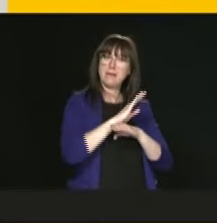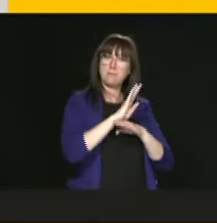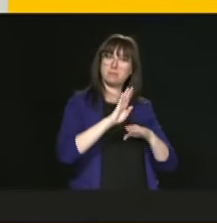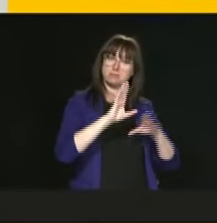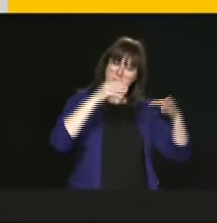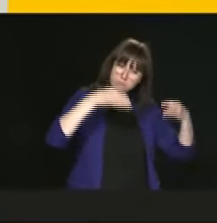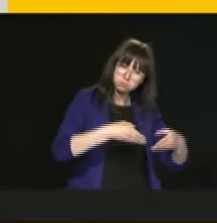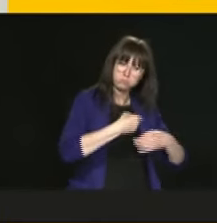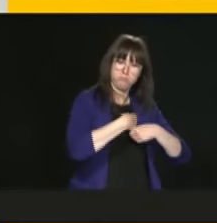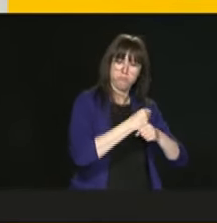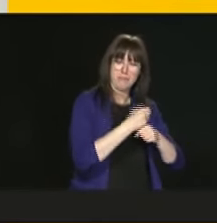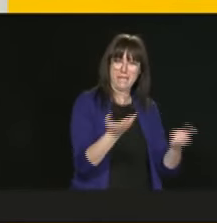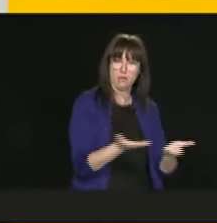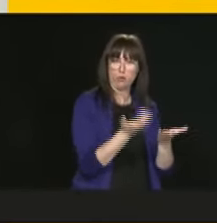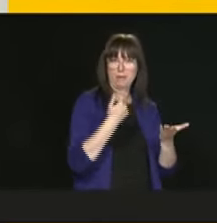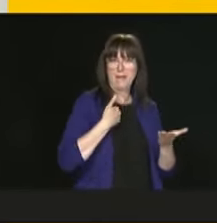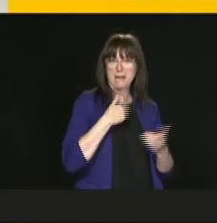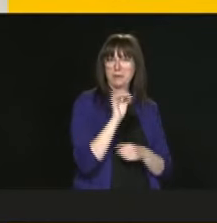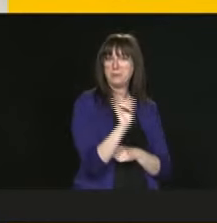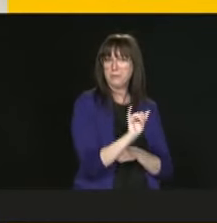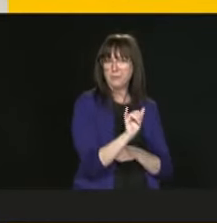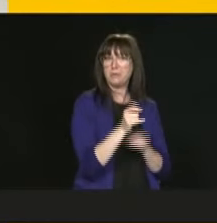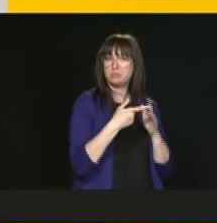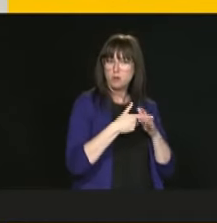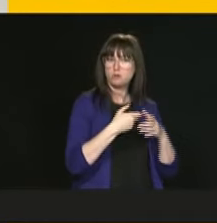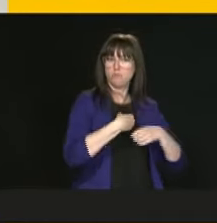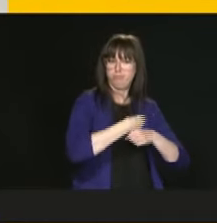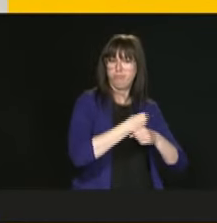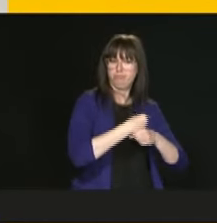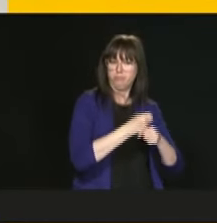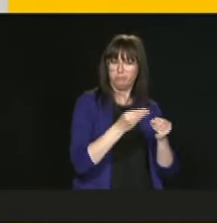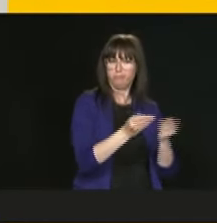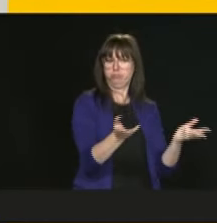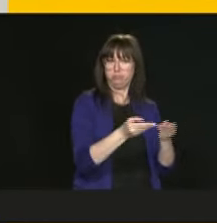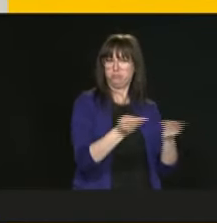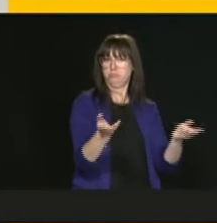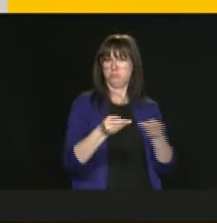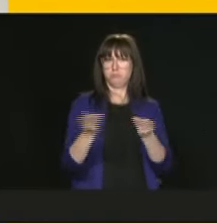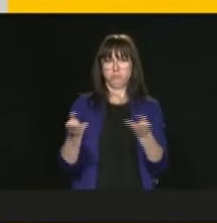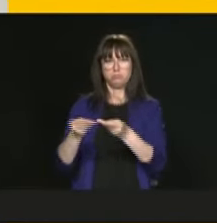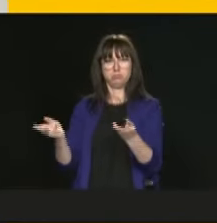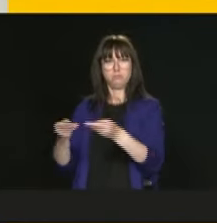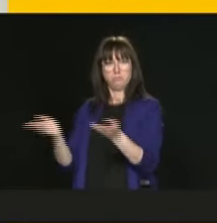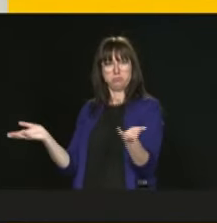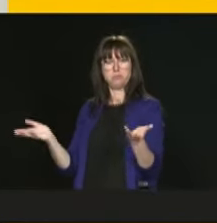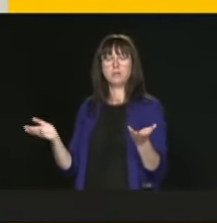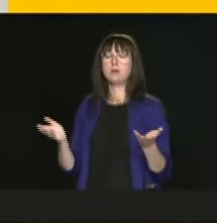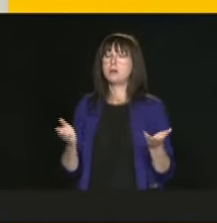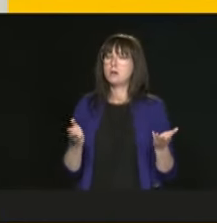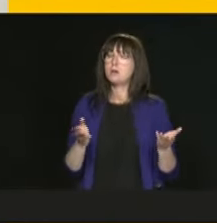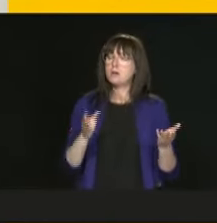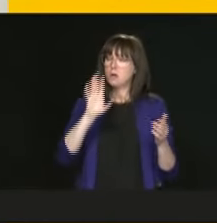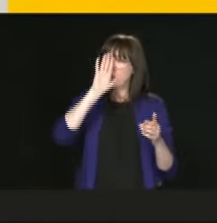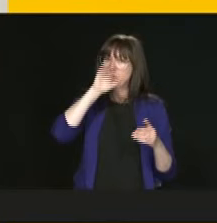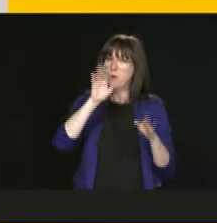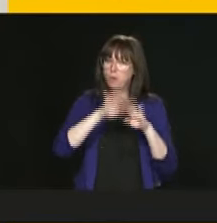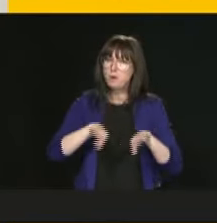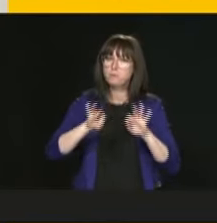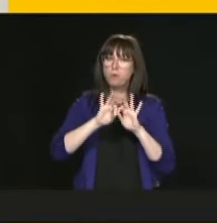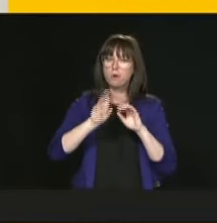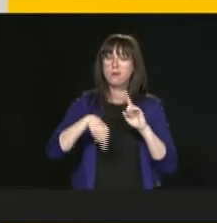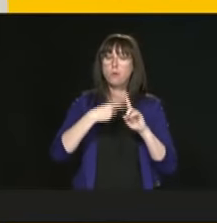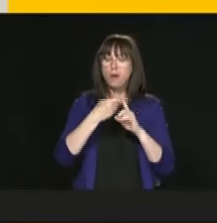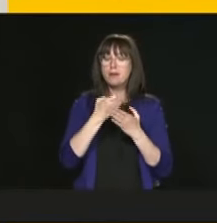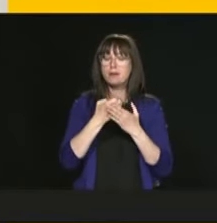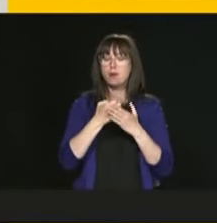equipments are starting to come online and deliver their products as well. We know that as we move forward to